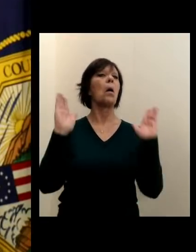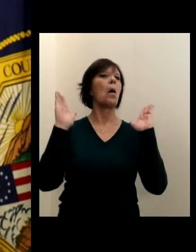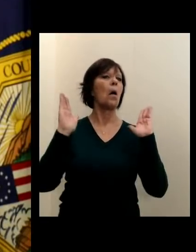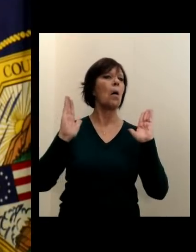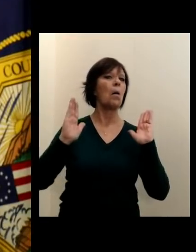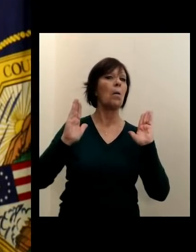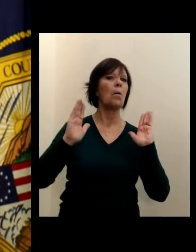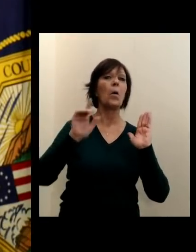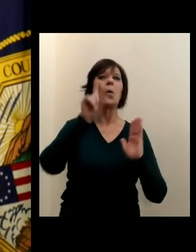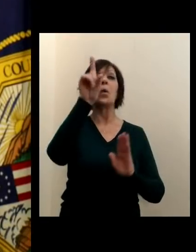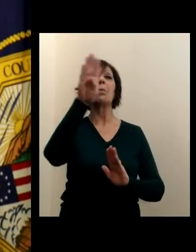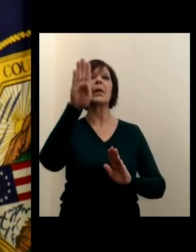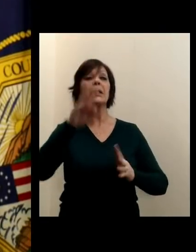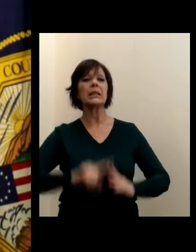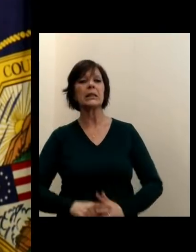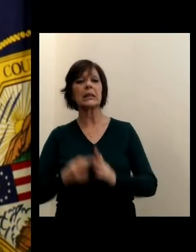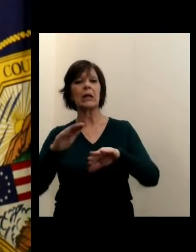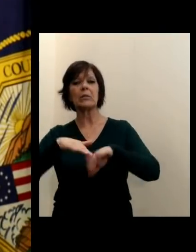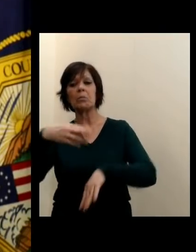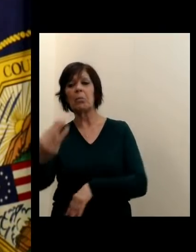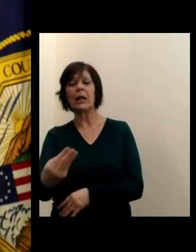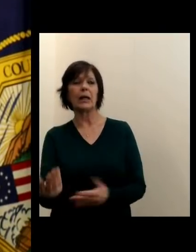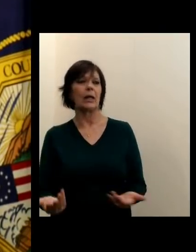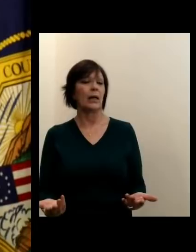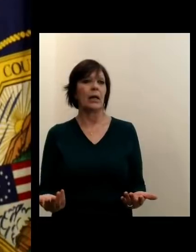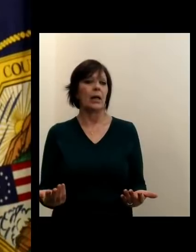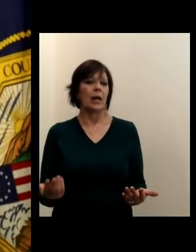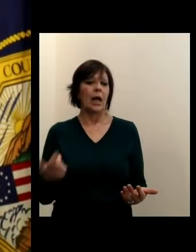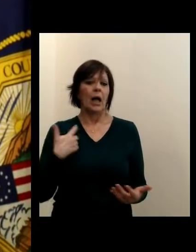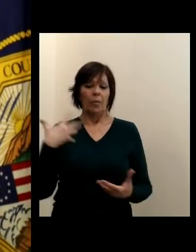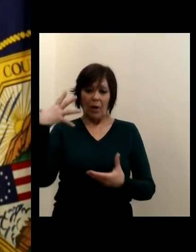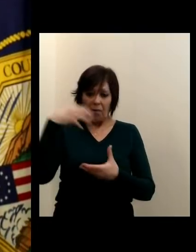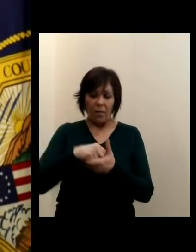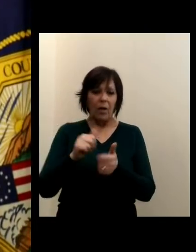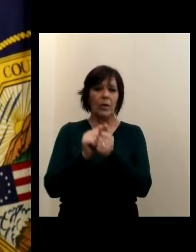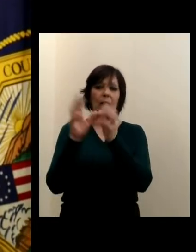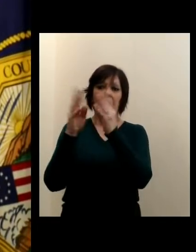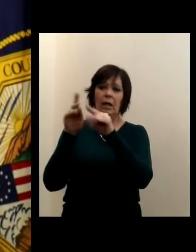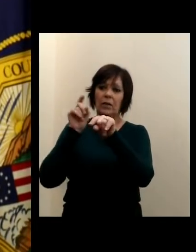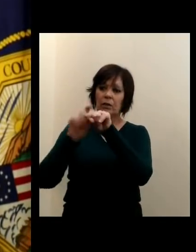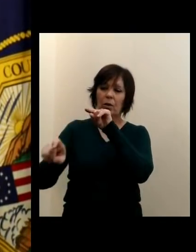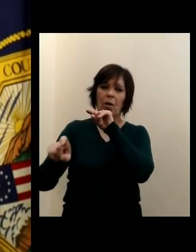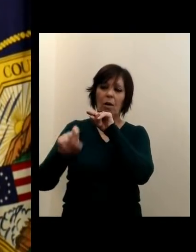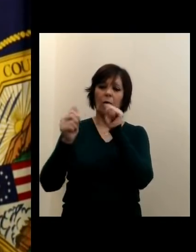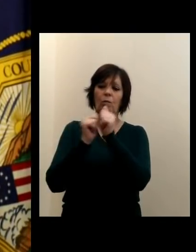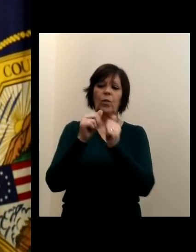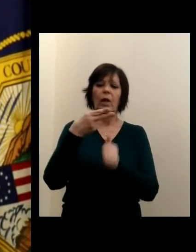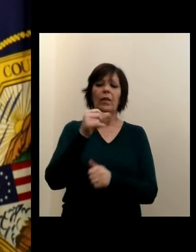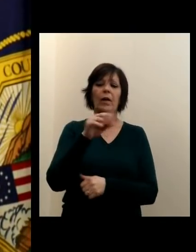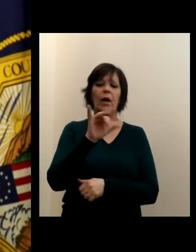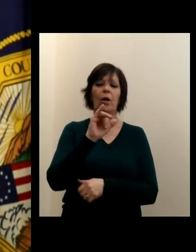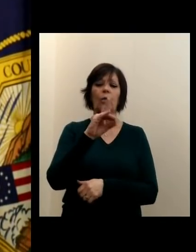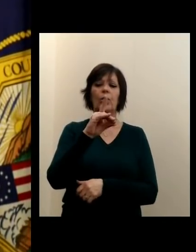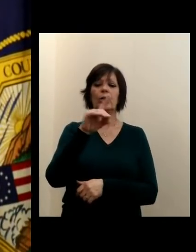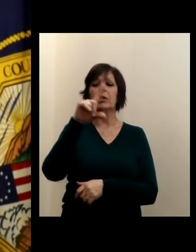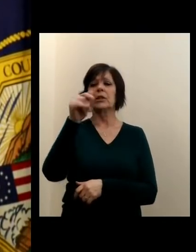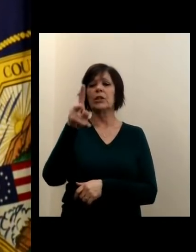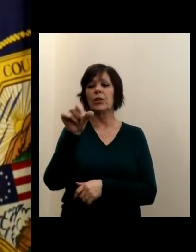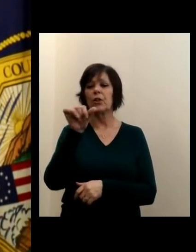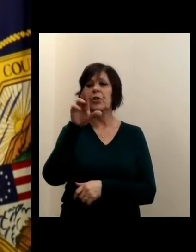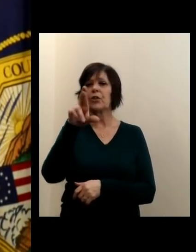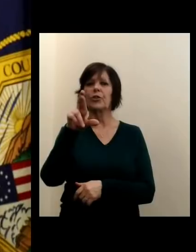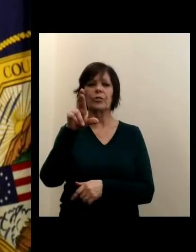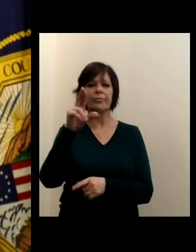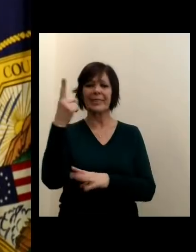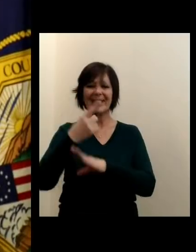vaccinations of 1Bs starting on Monday. I had been involved with a conference call with Howard Zucker and Larry Schwartz the prior